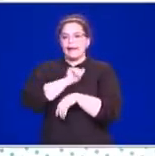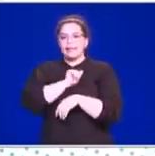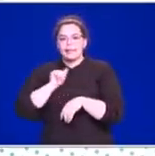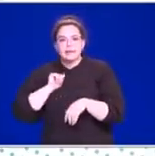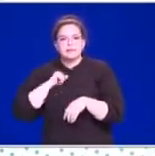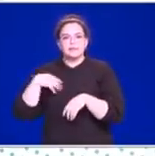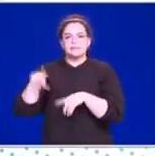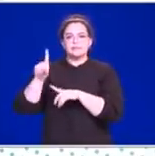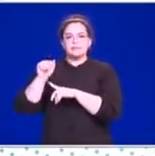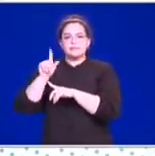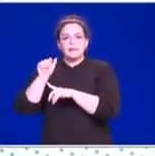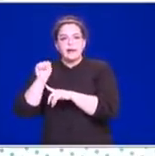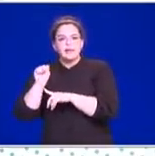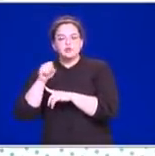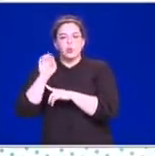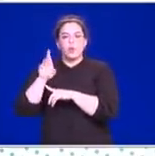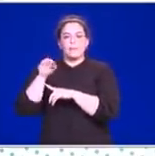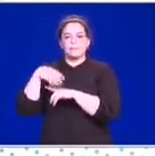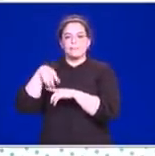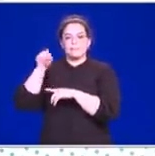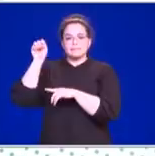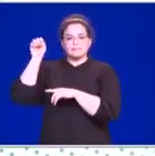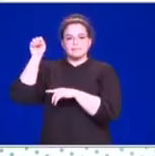Dallas-Fort Worth, or Minneapolis-St. Paul.